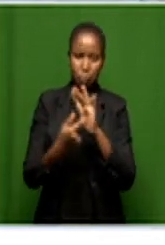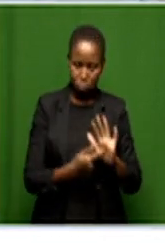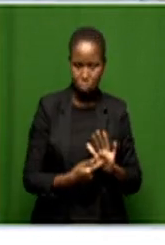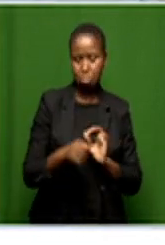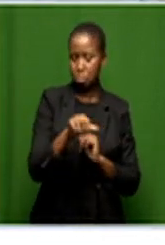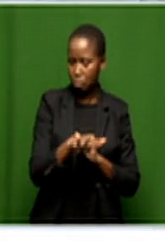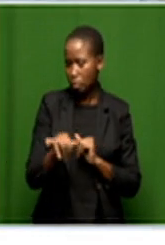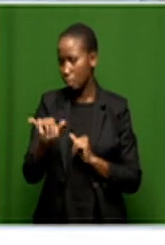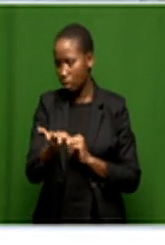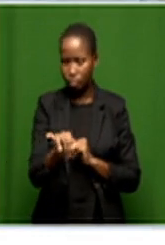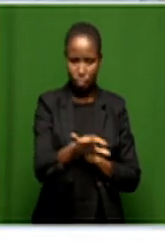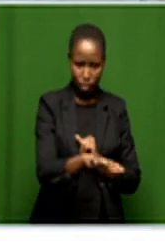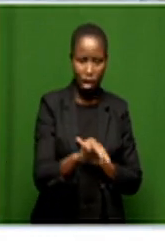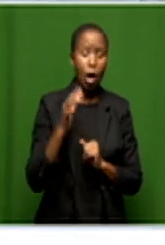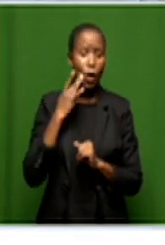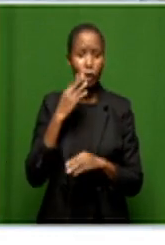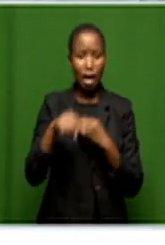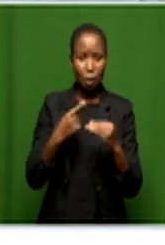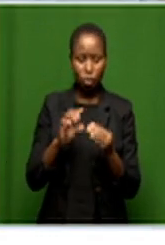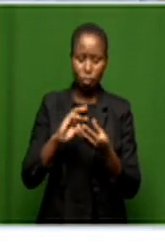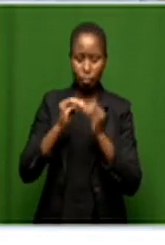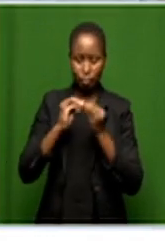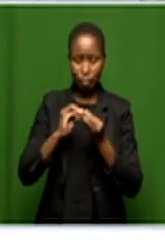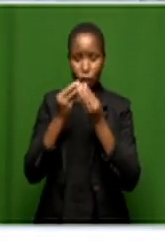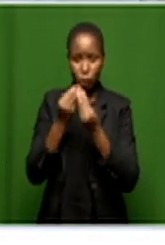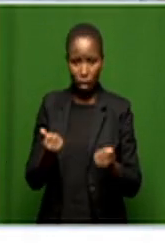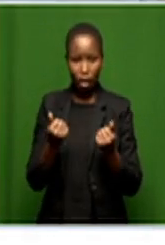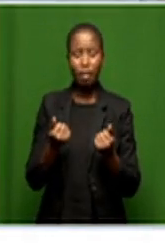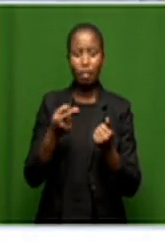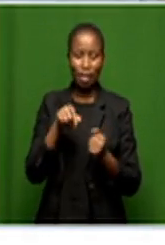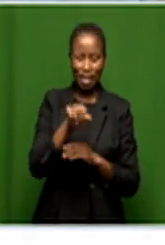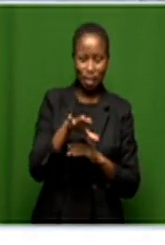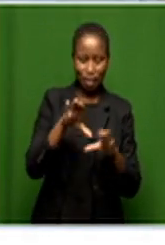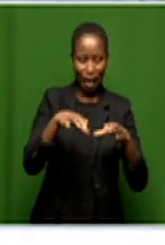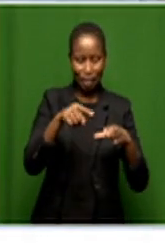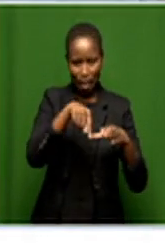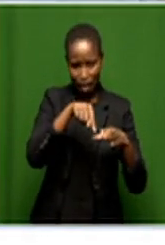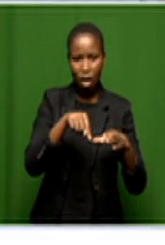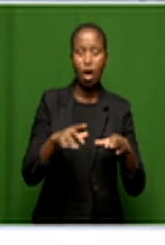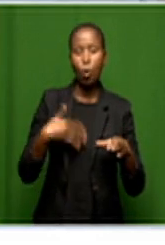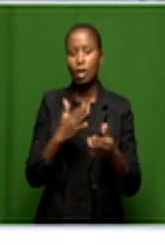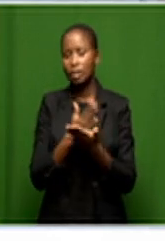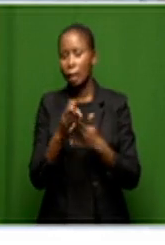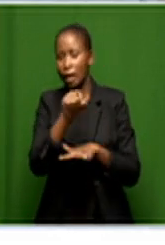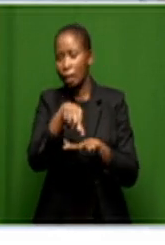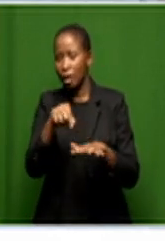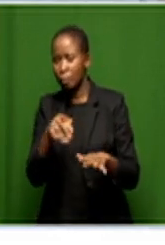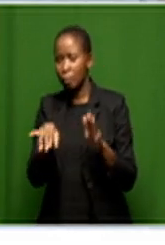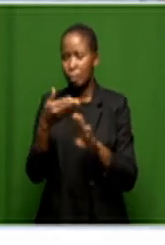areas. When we speak about the recovery of the sector as well, we really want to address some of the gaps that we had